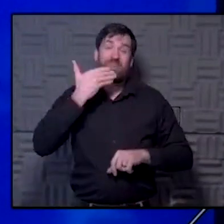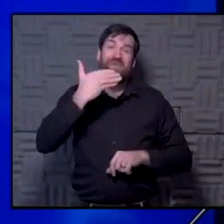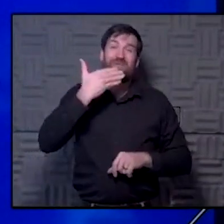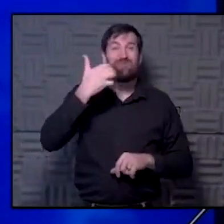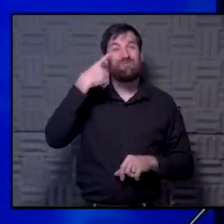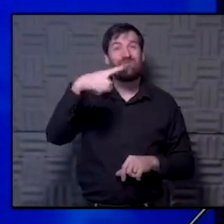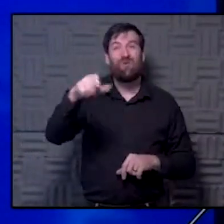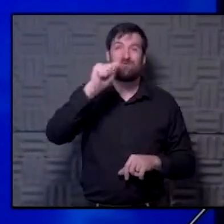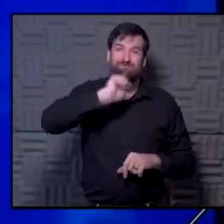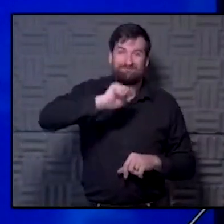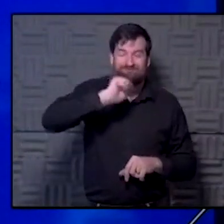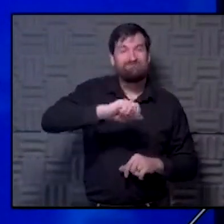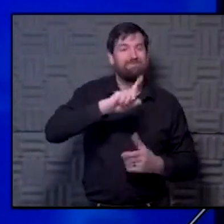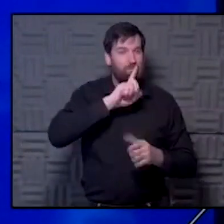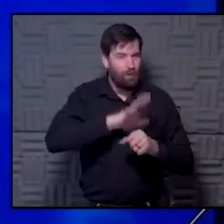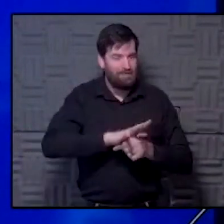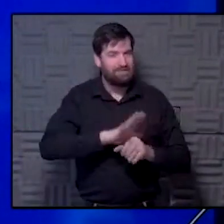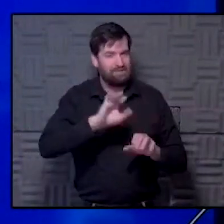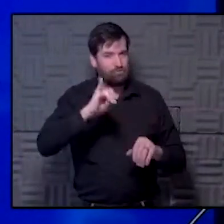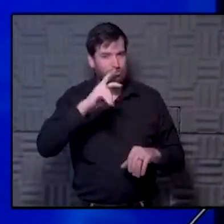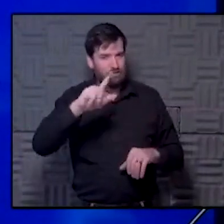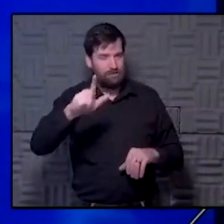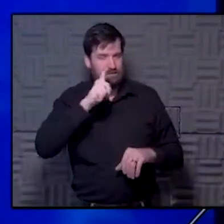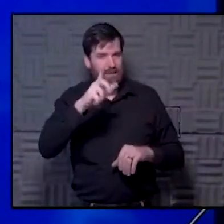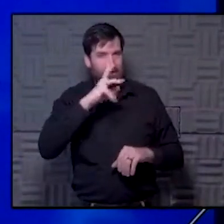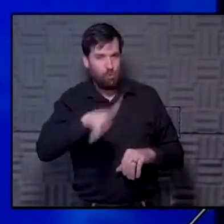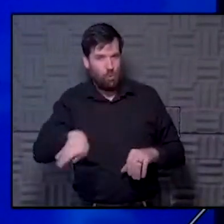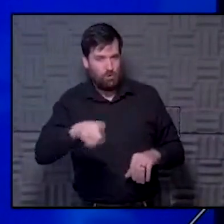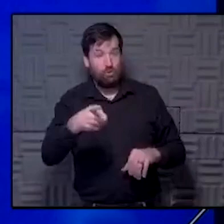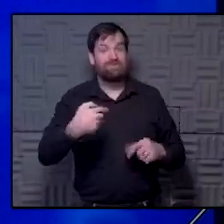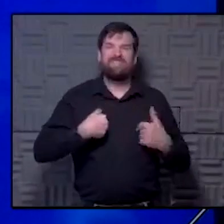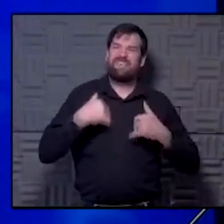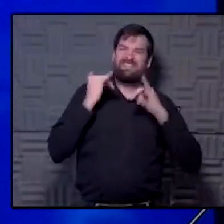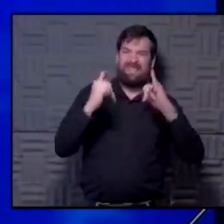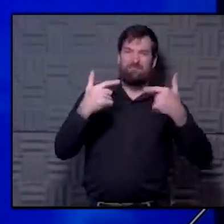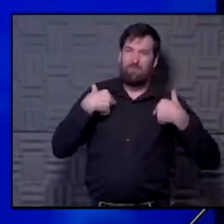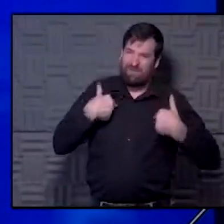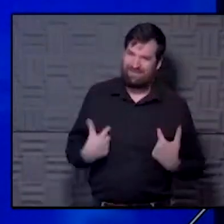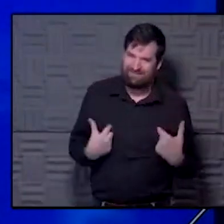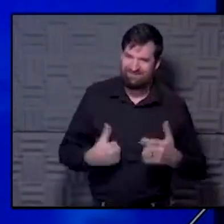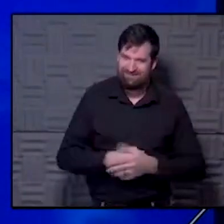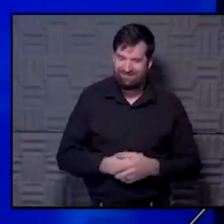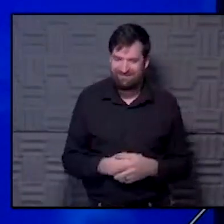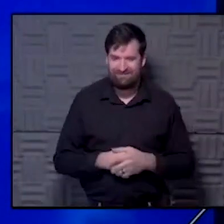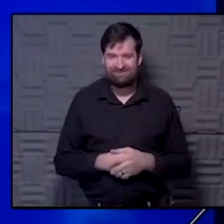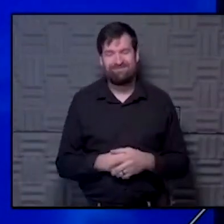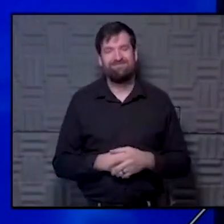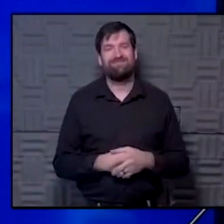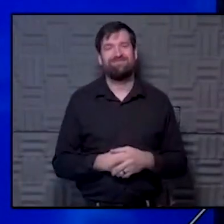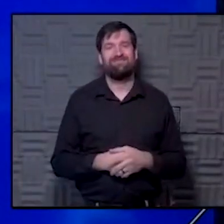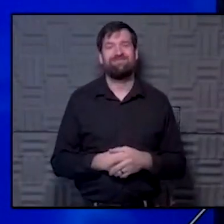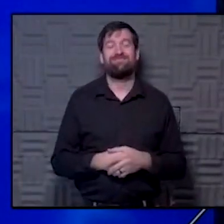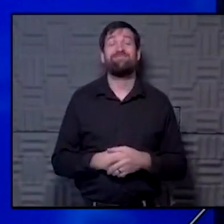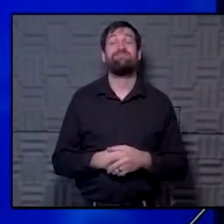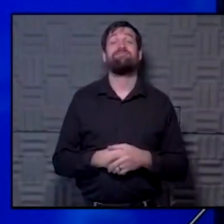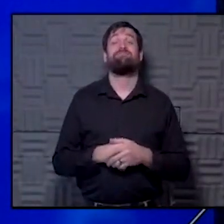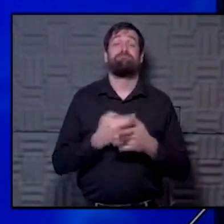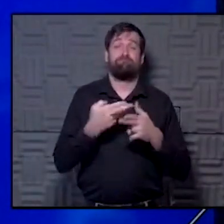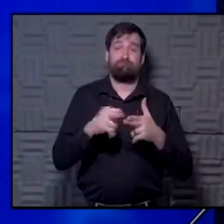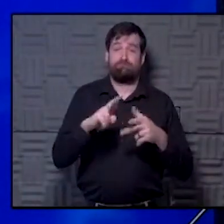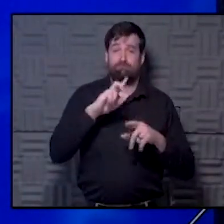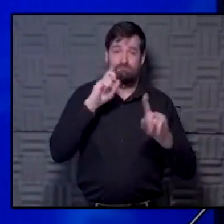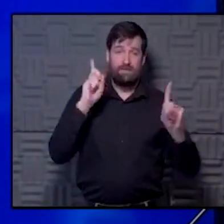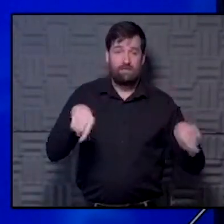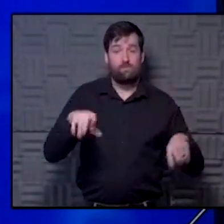persistent. I promise Jill isn't ignoring you. She does the same thing to me. Yeah. So the short answer is